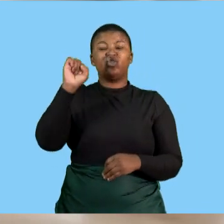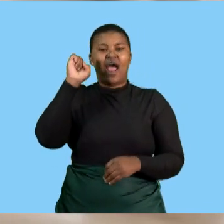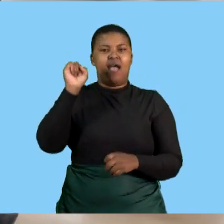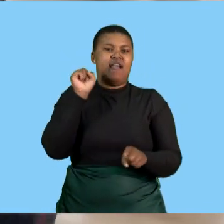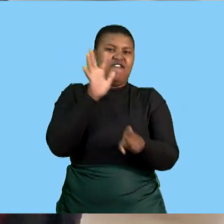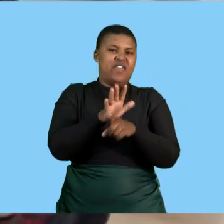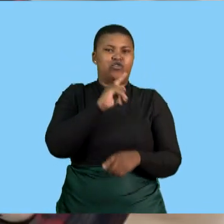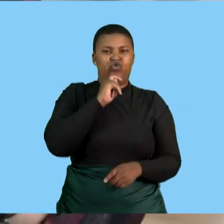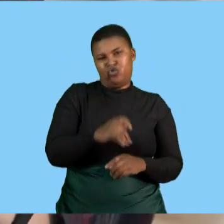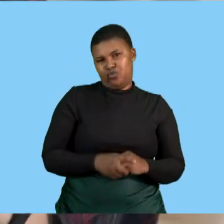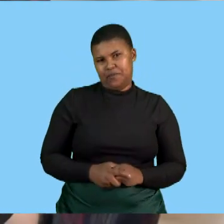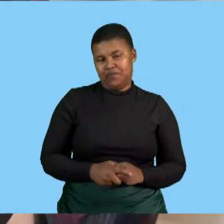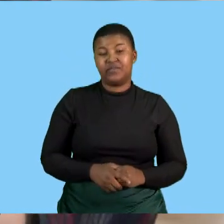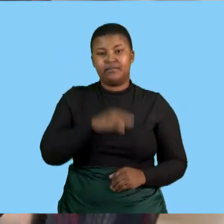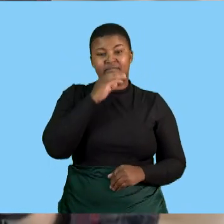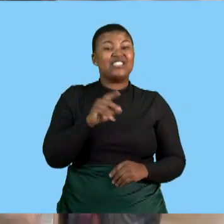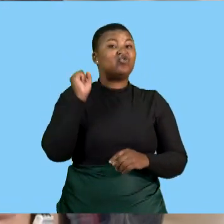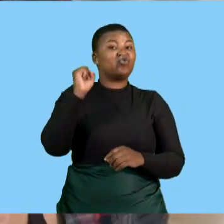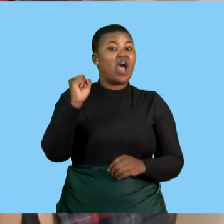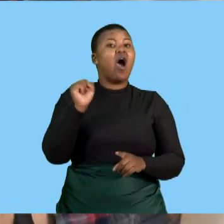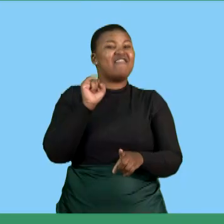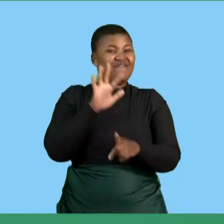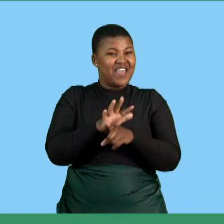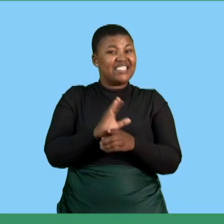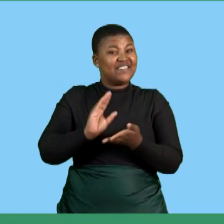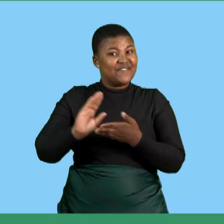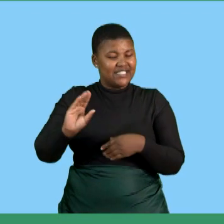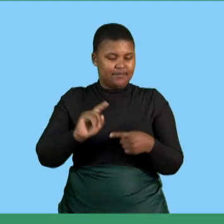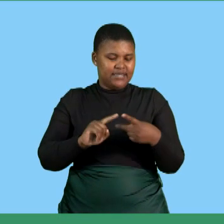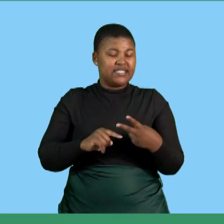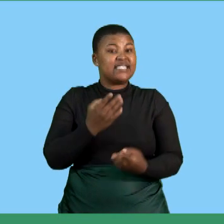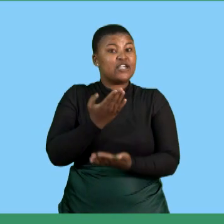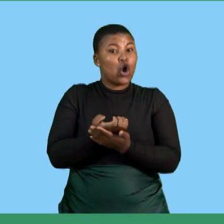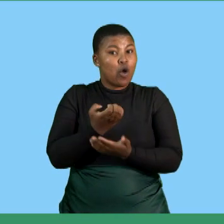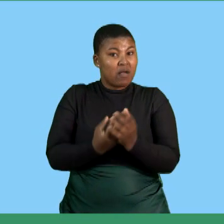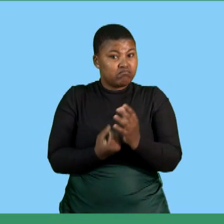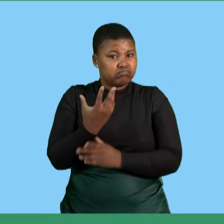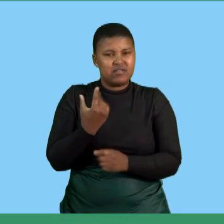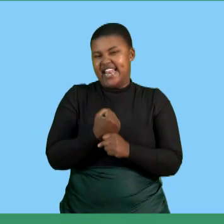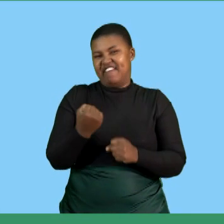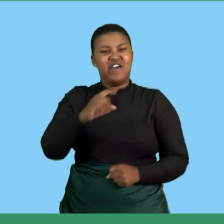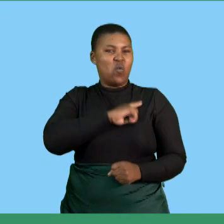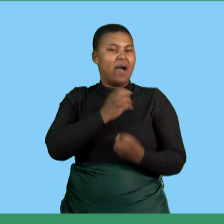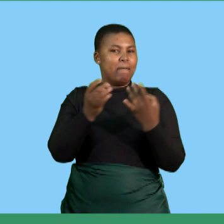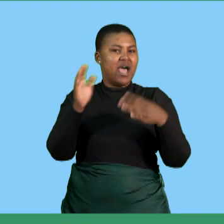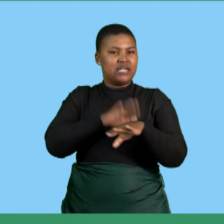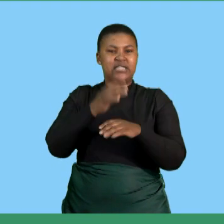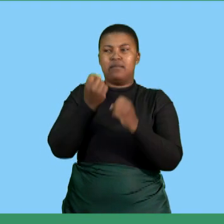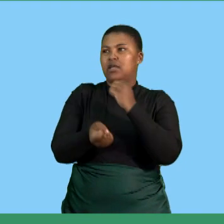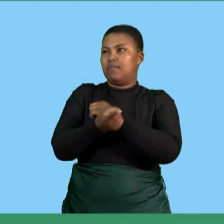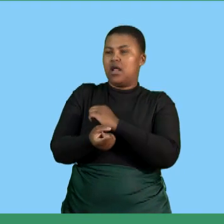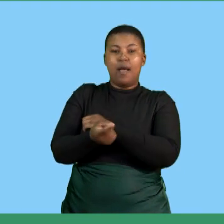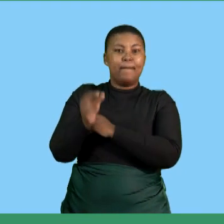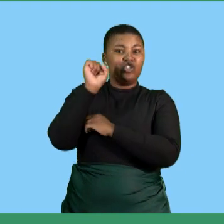those sectors. So strikes will impact investment as well as economic growth. So